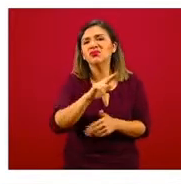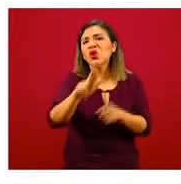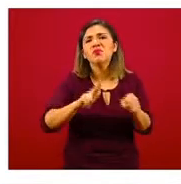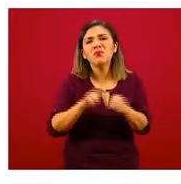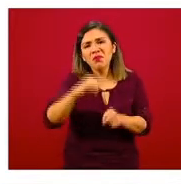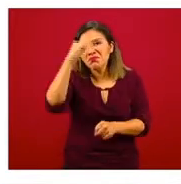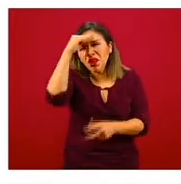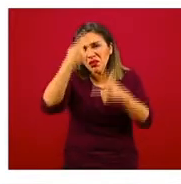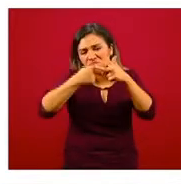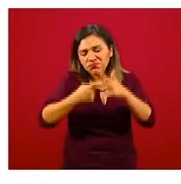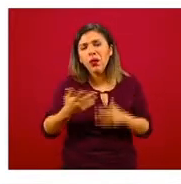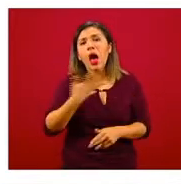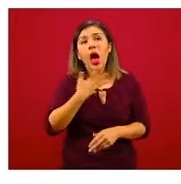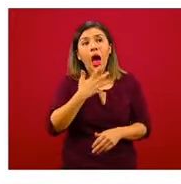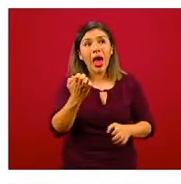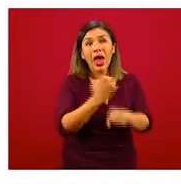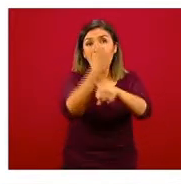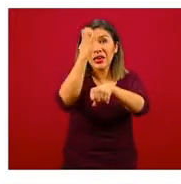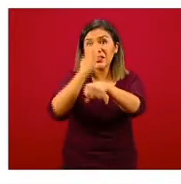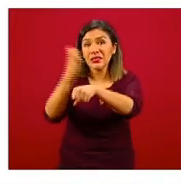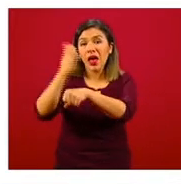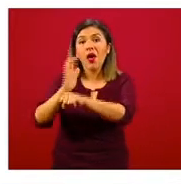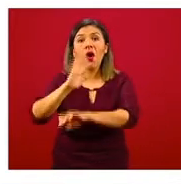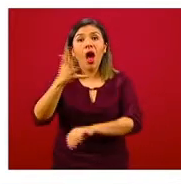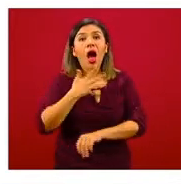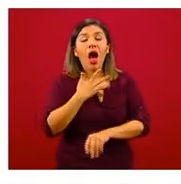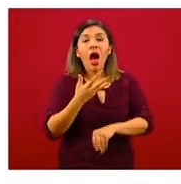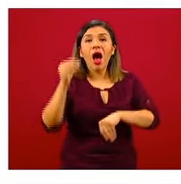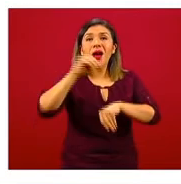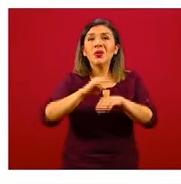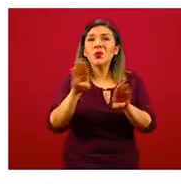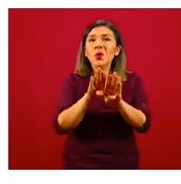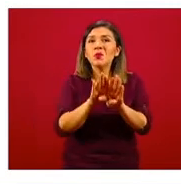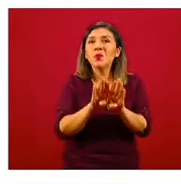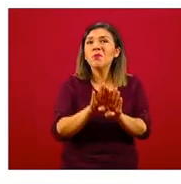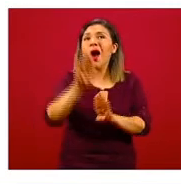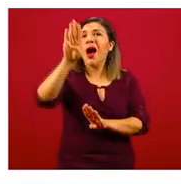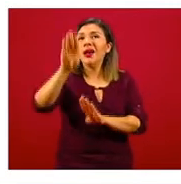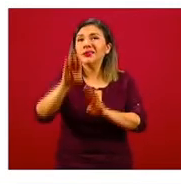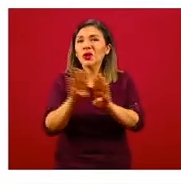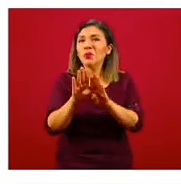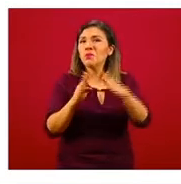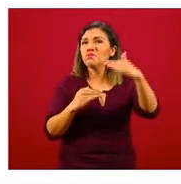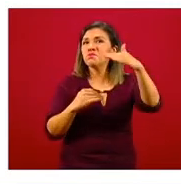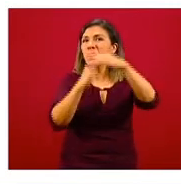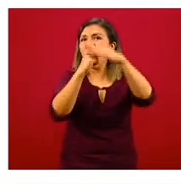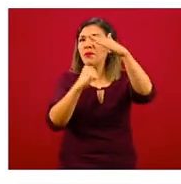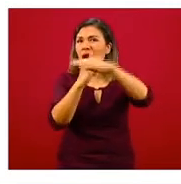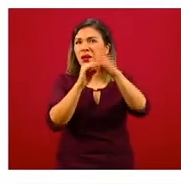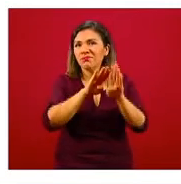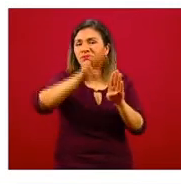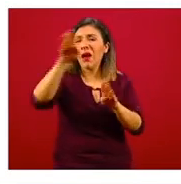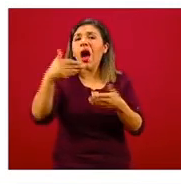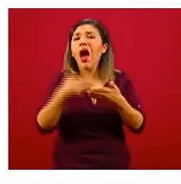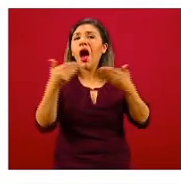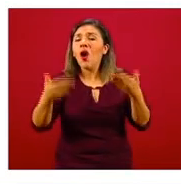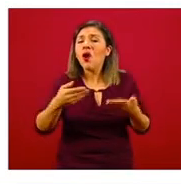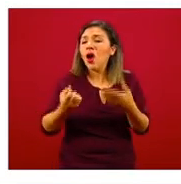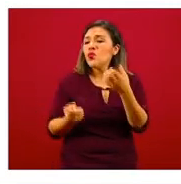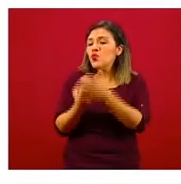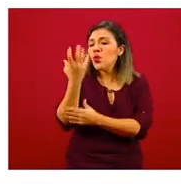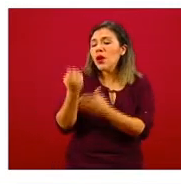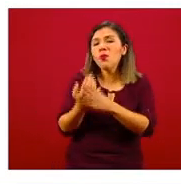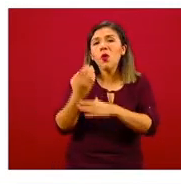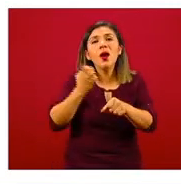65,856 confirmed cases. We had been expecting this. Apart from those entities that have been going through